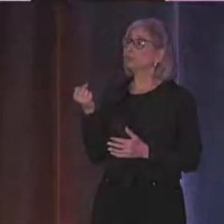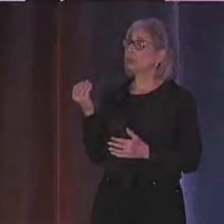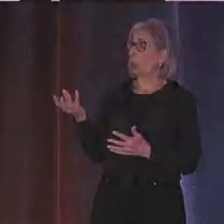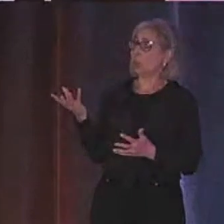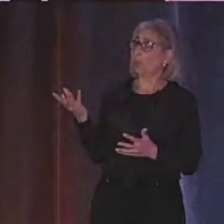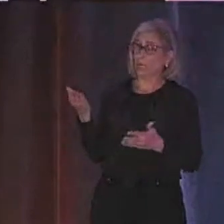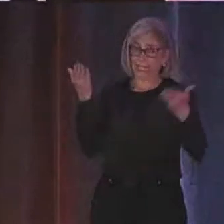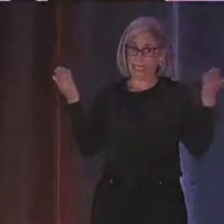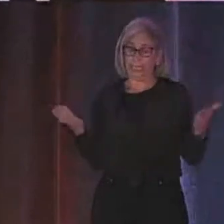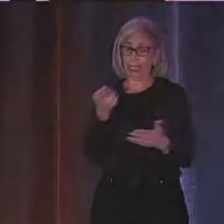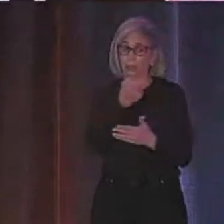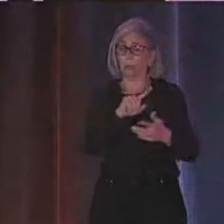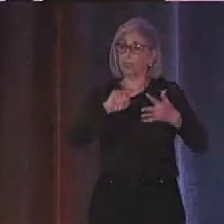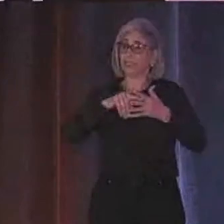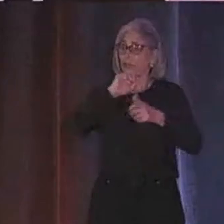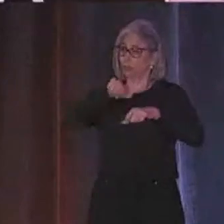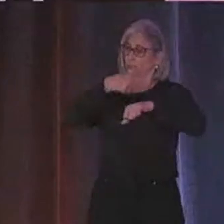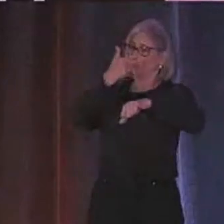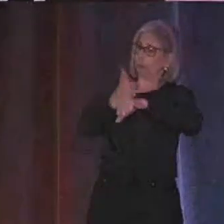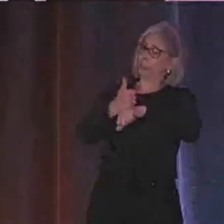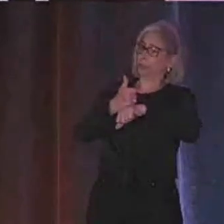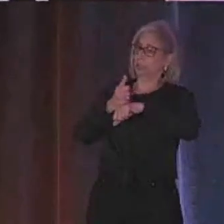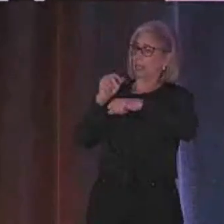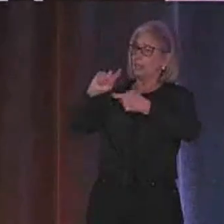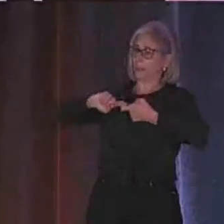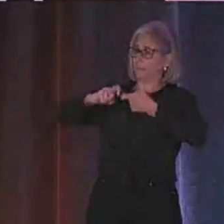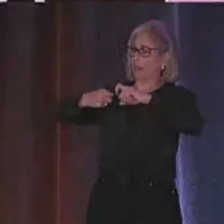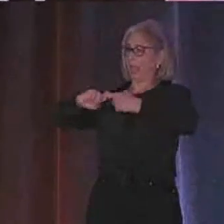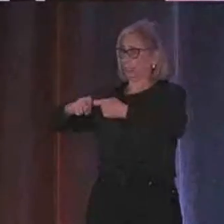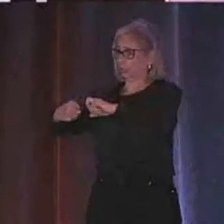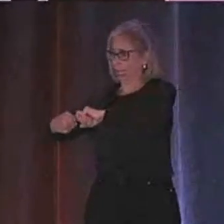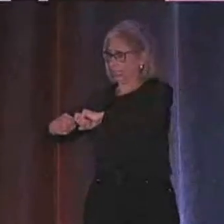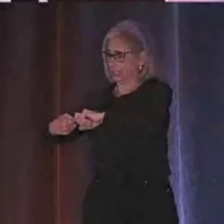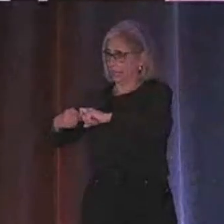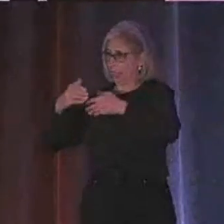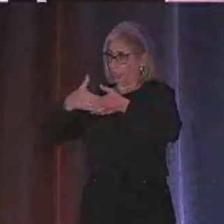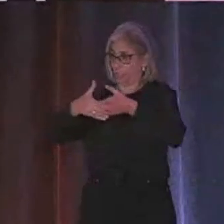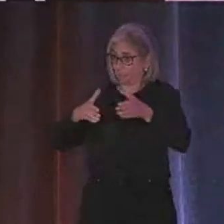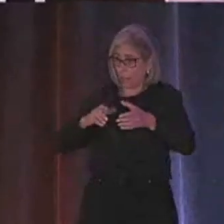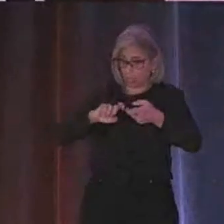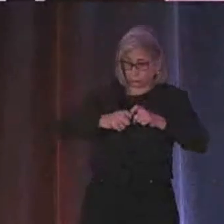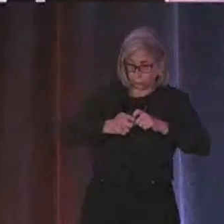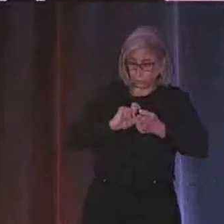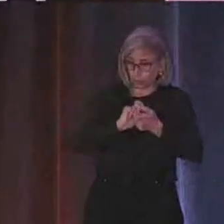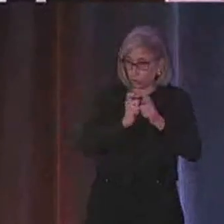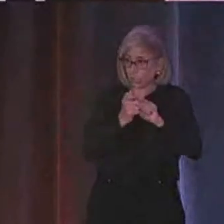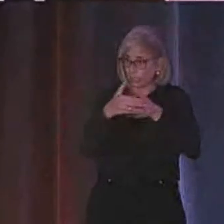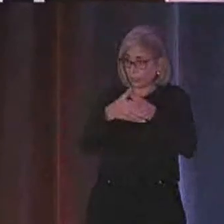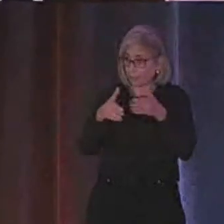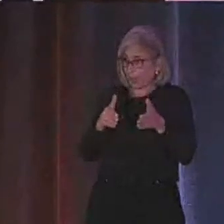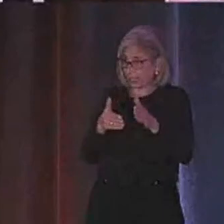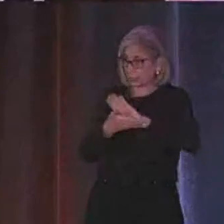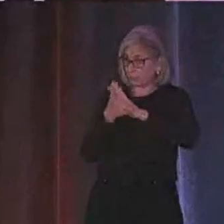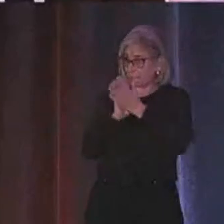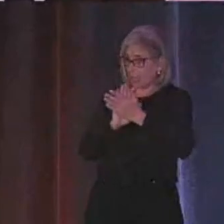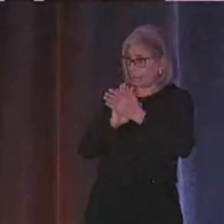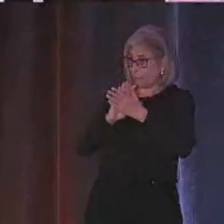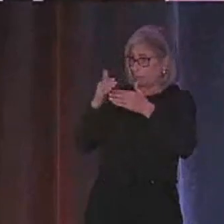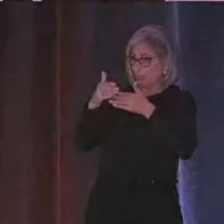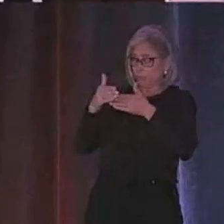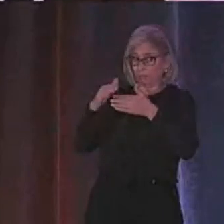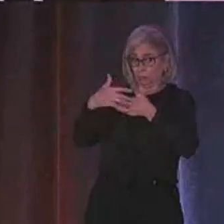So here we're going to start building our blockchain, right? So we need to start by the block component. We're going to just change our box to a block, and we're going